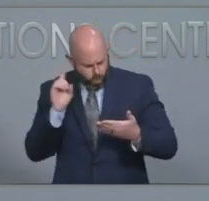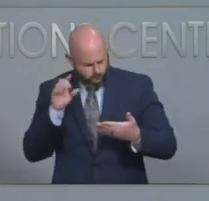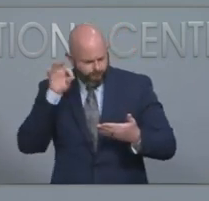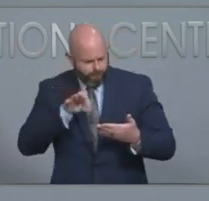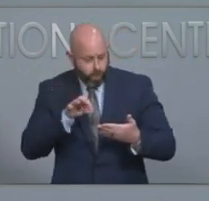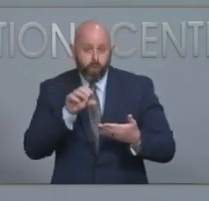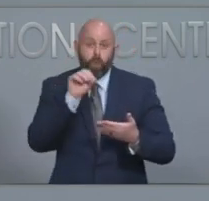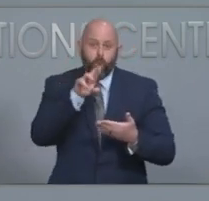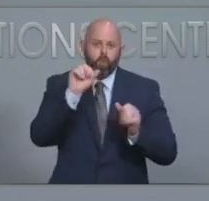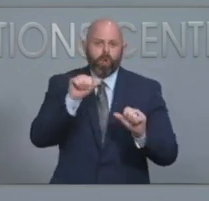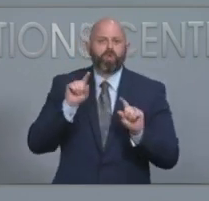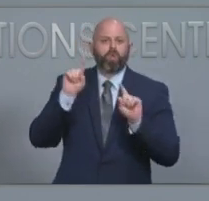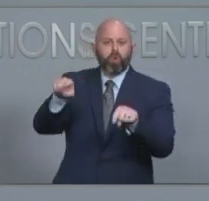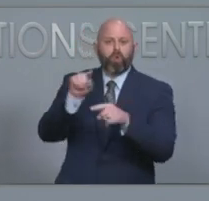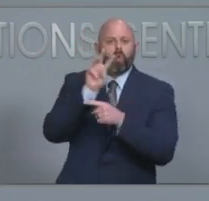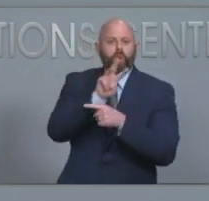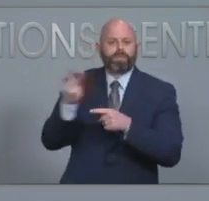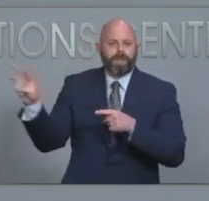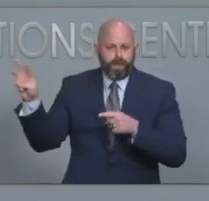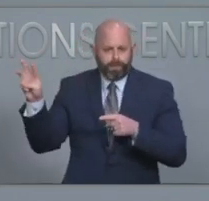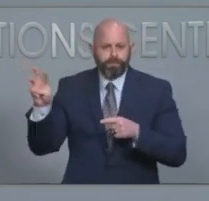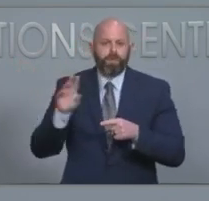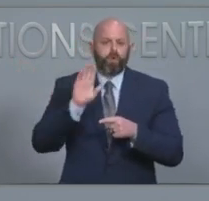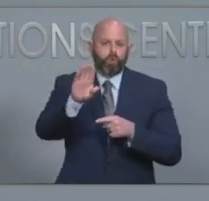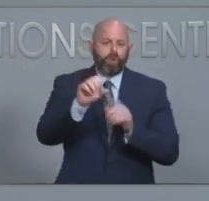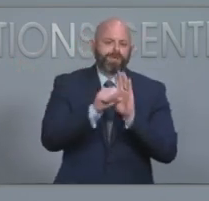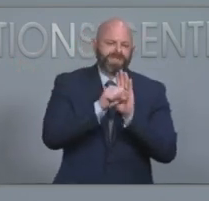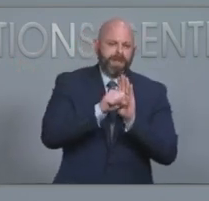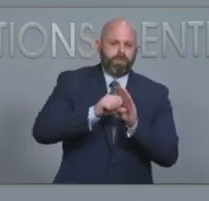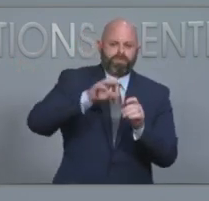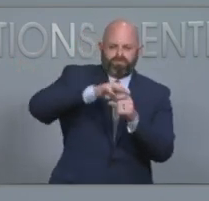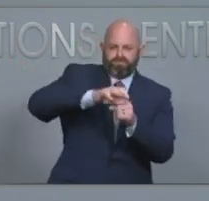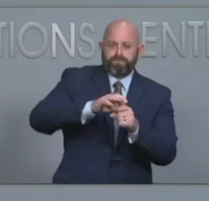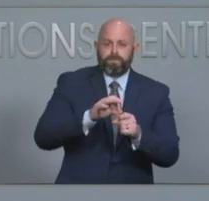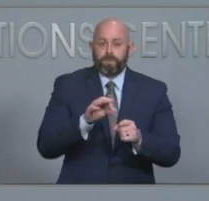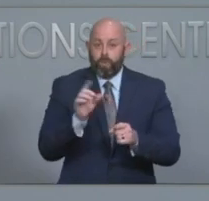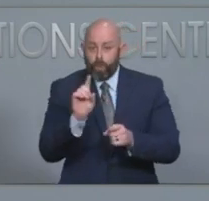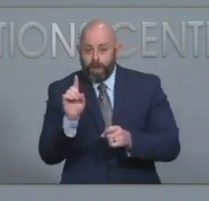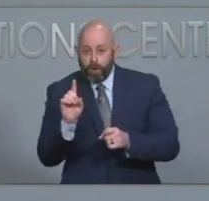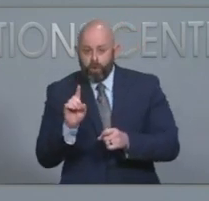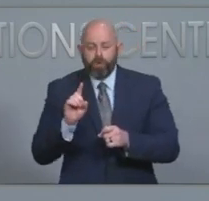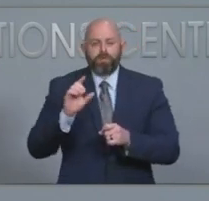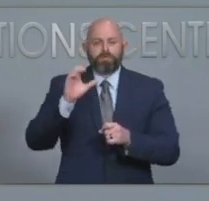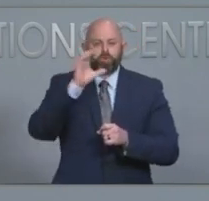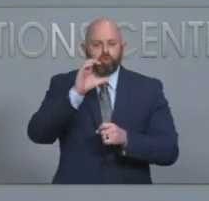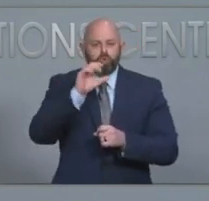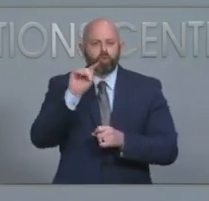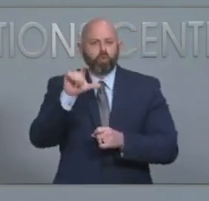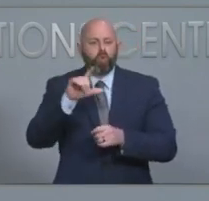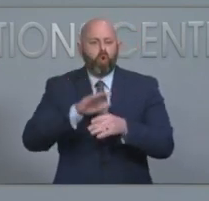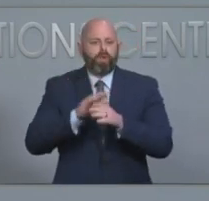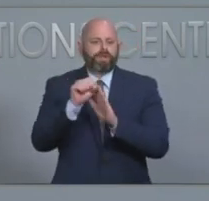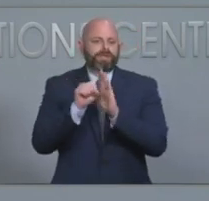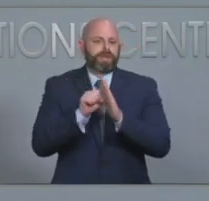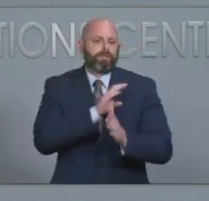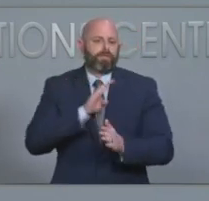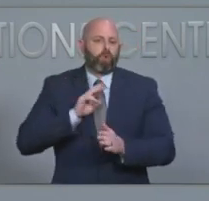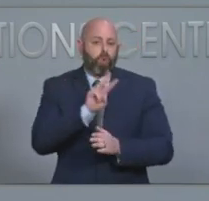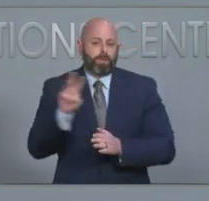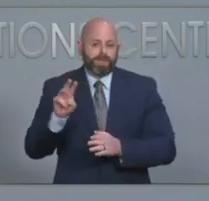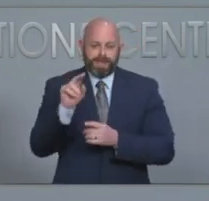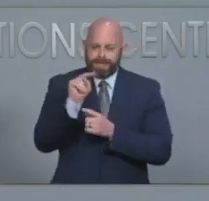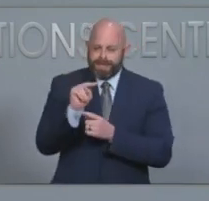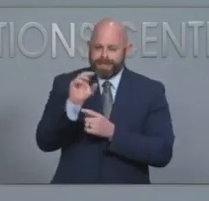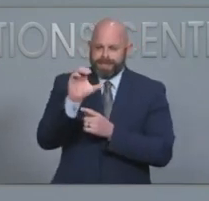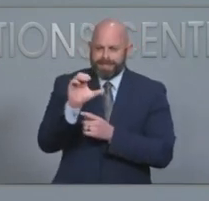You can find your assigned voting location and your sample ballot in the voter search tool on the State Board's website,